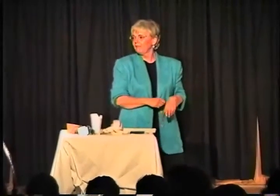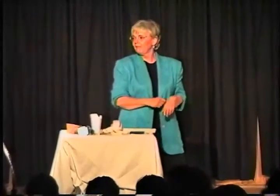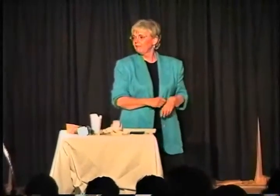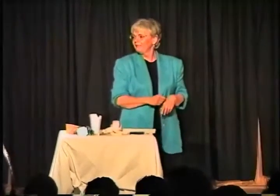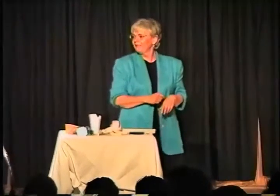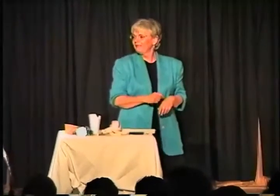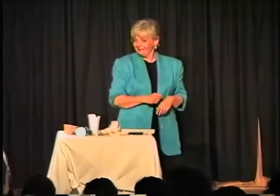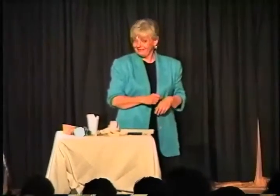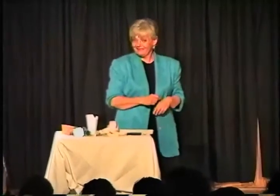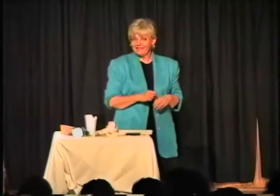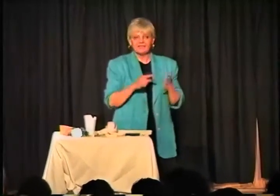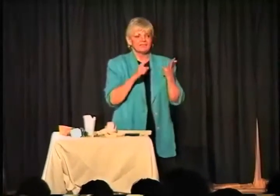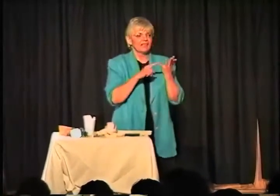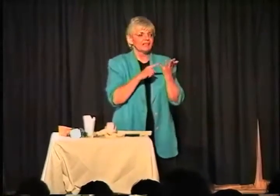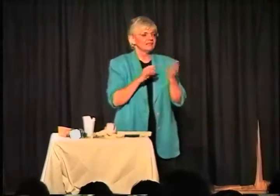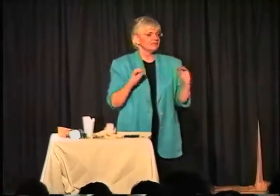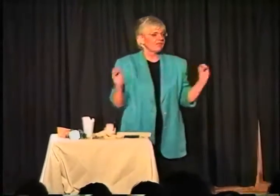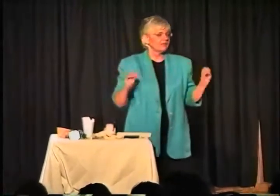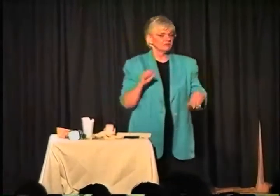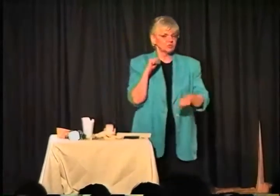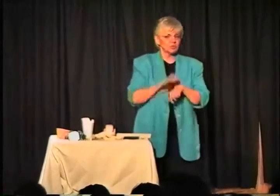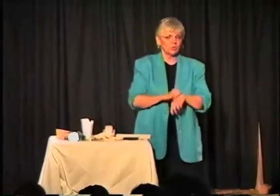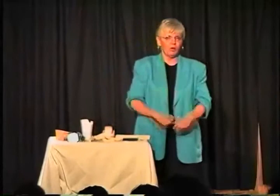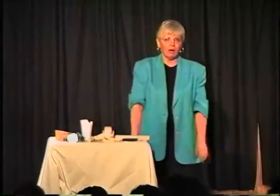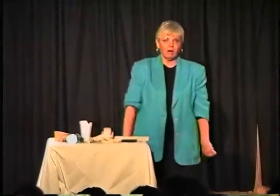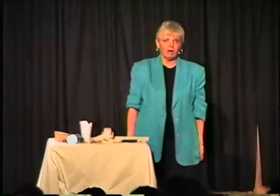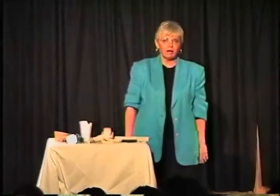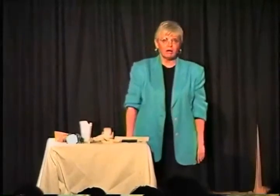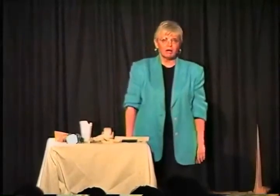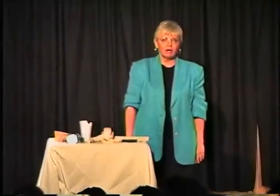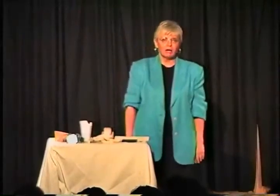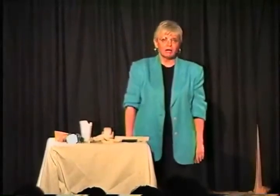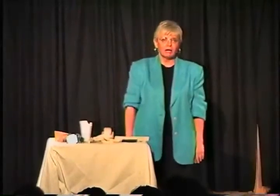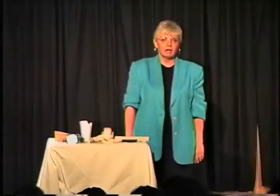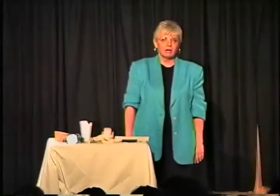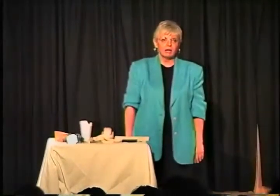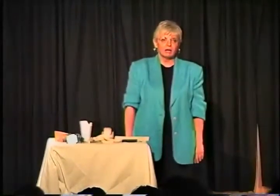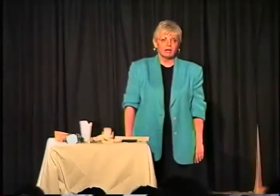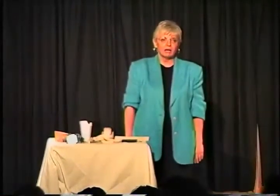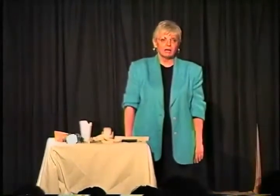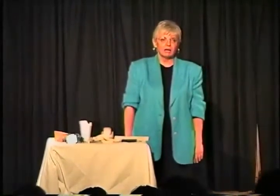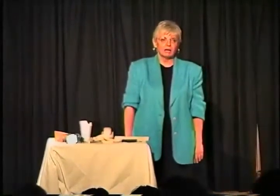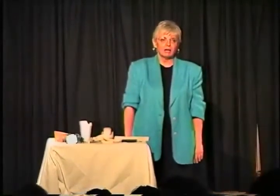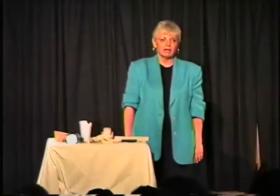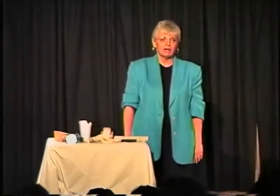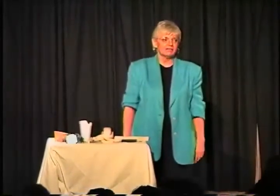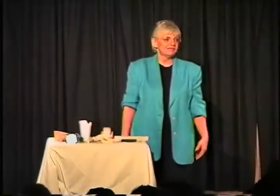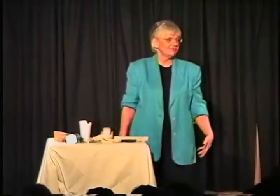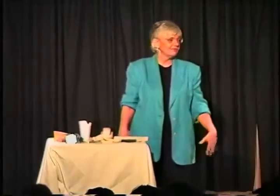toes. Tip tap. And then the last group are the stone statues.